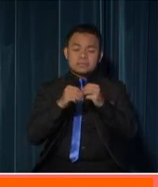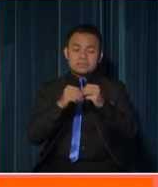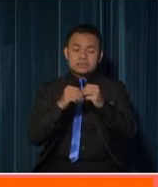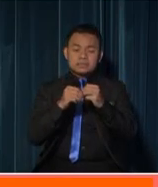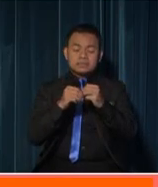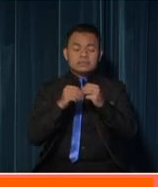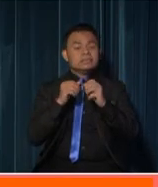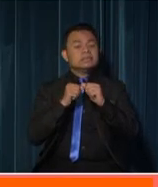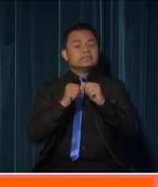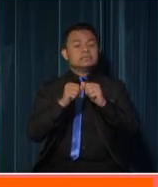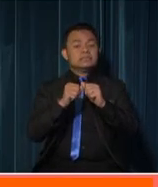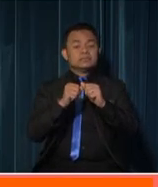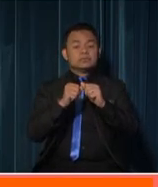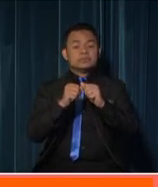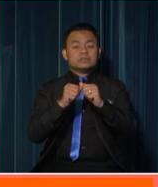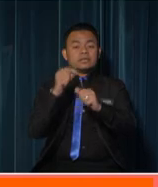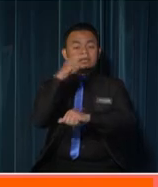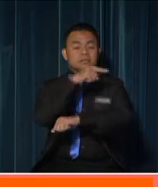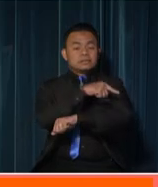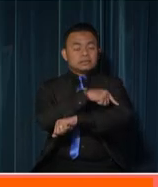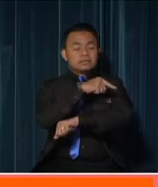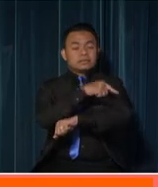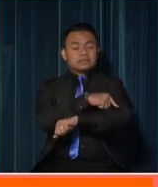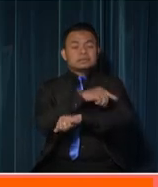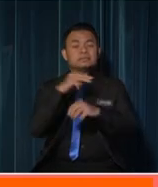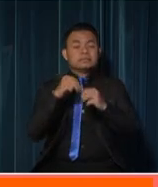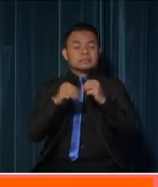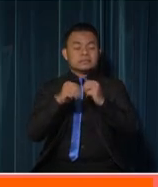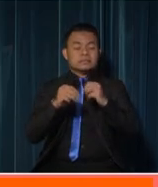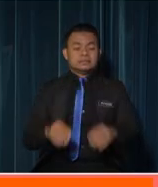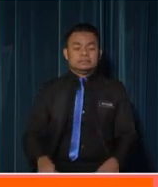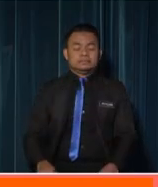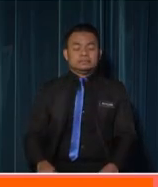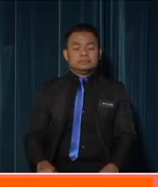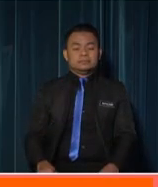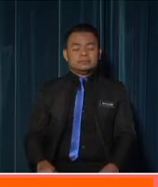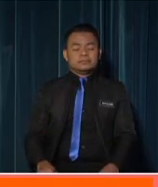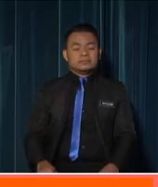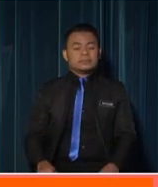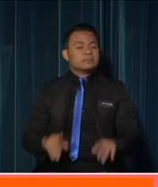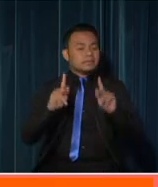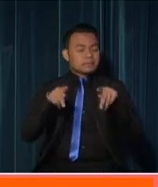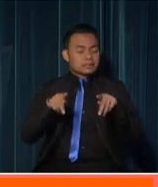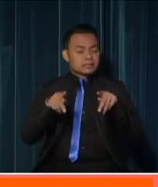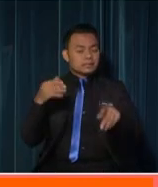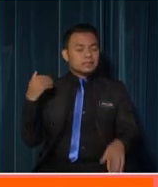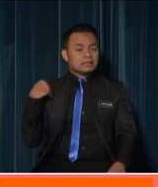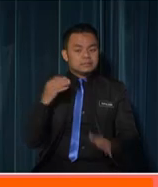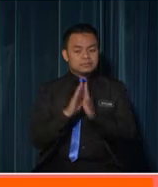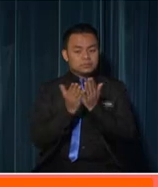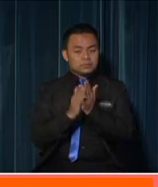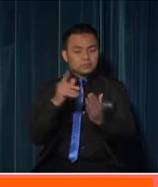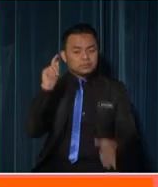life situations. Make sure you have your textbook,